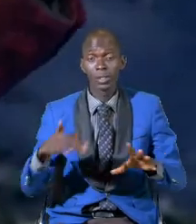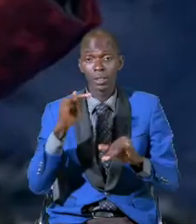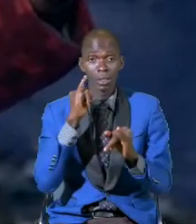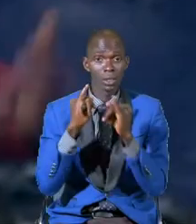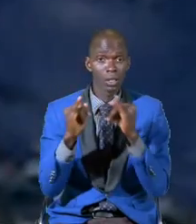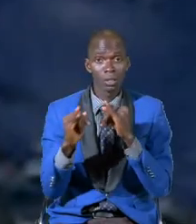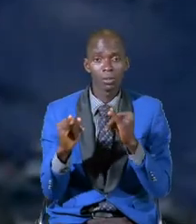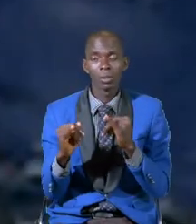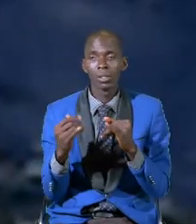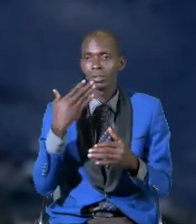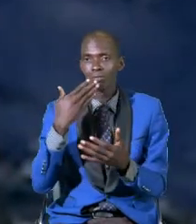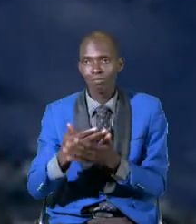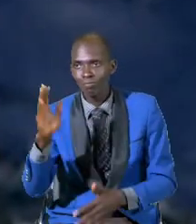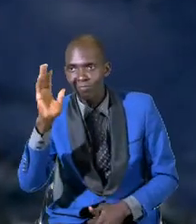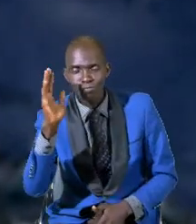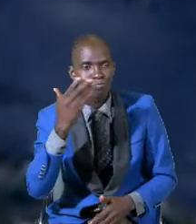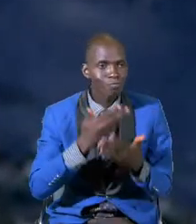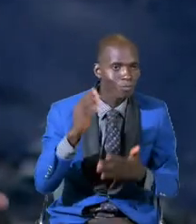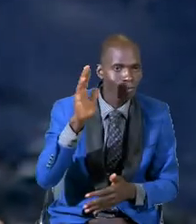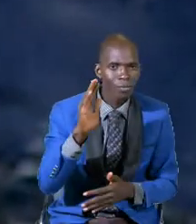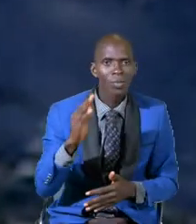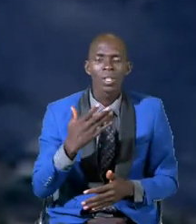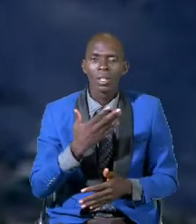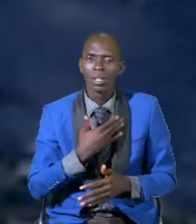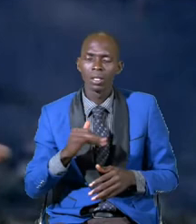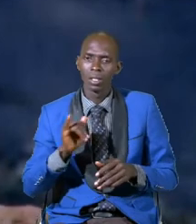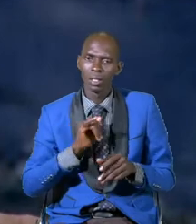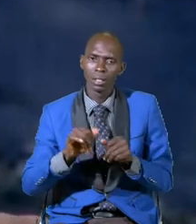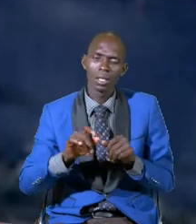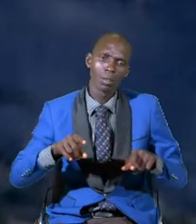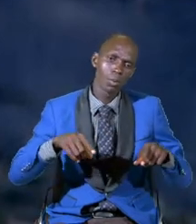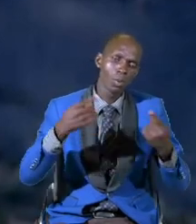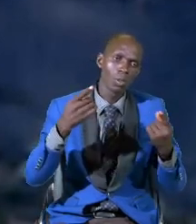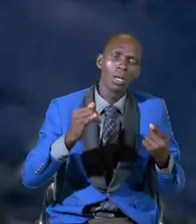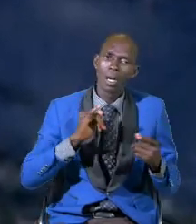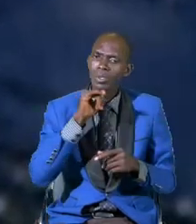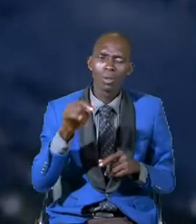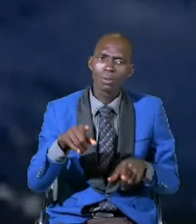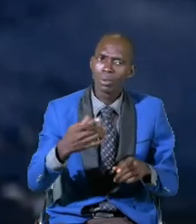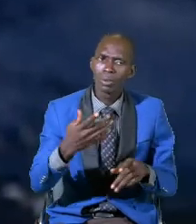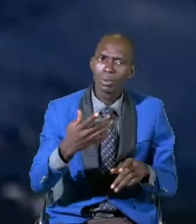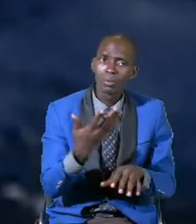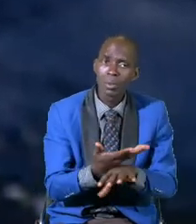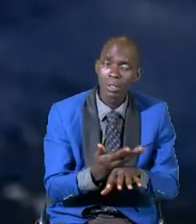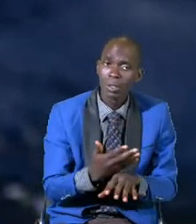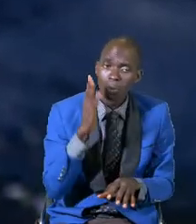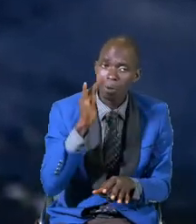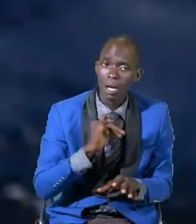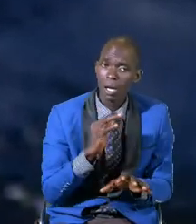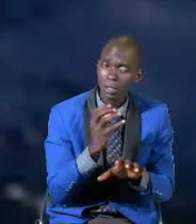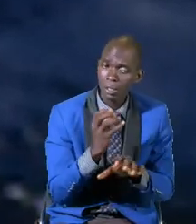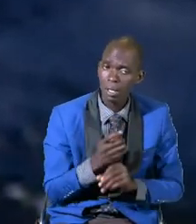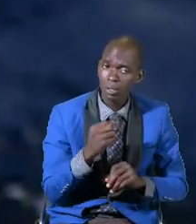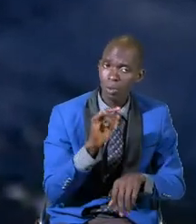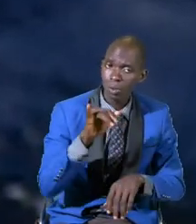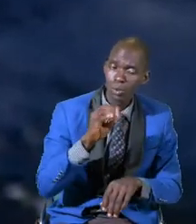a successful person. Not like I'm at your mercy. Will I get it? Will I not get it? I smile because there's something